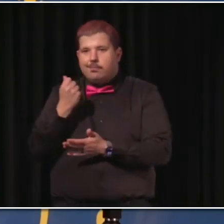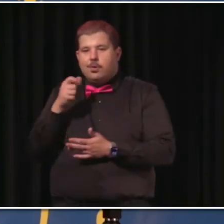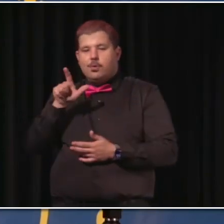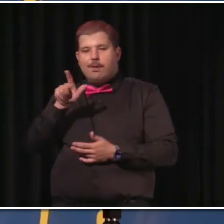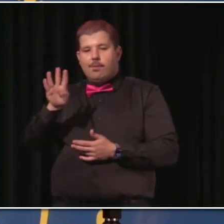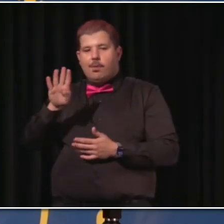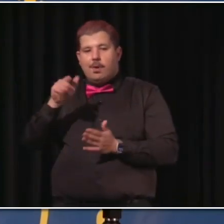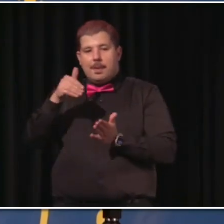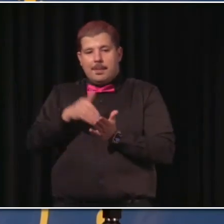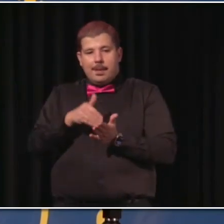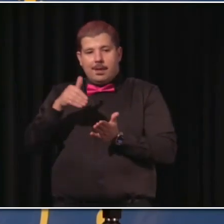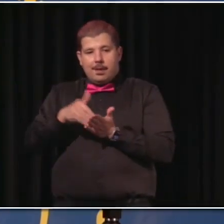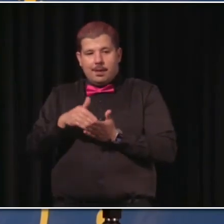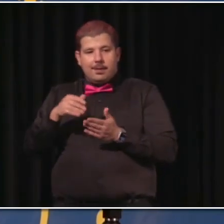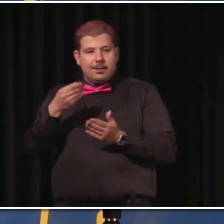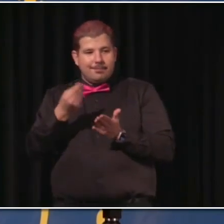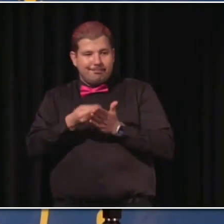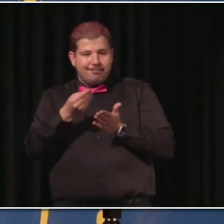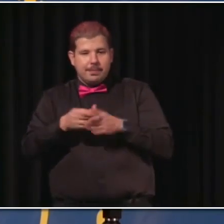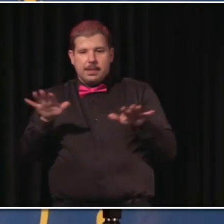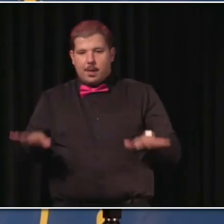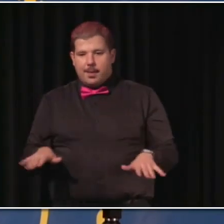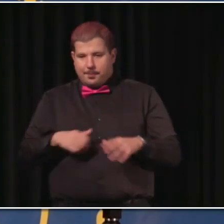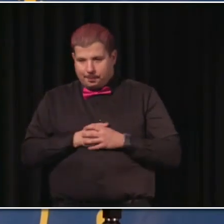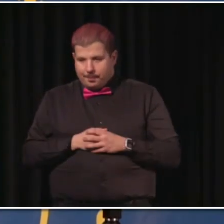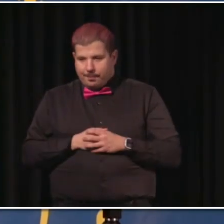million settlement.